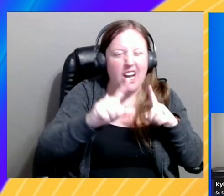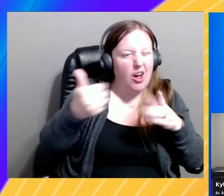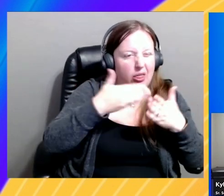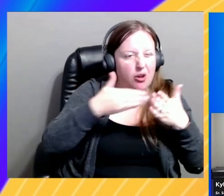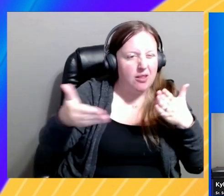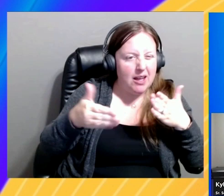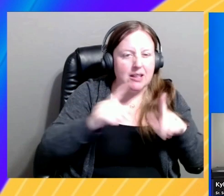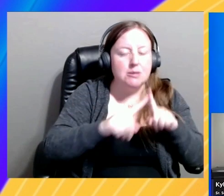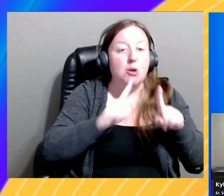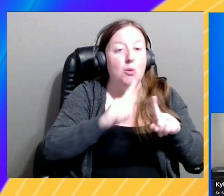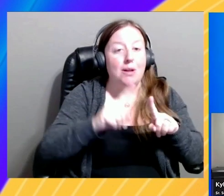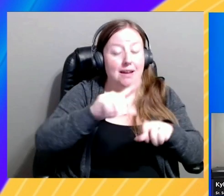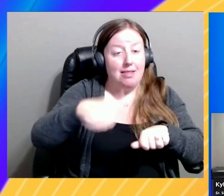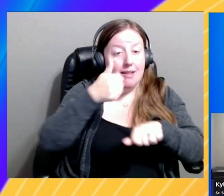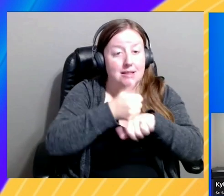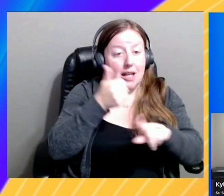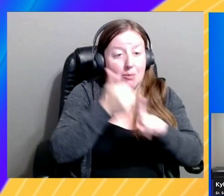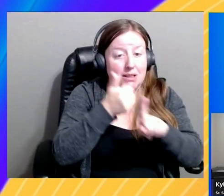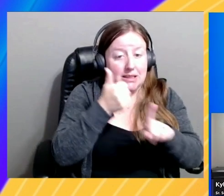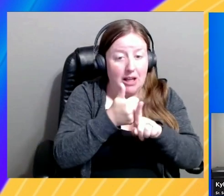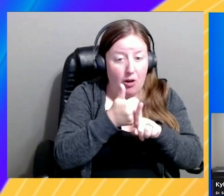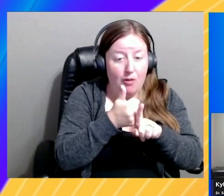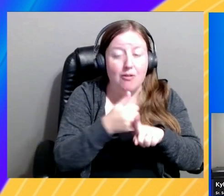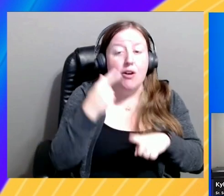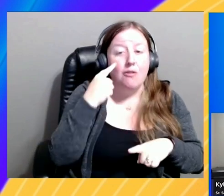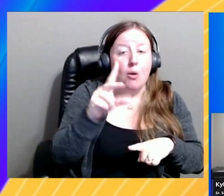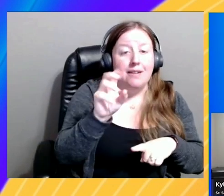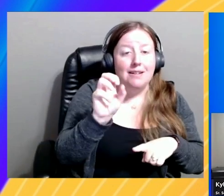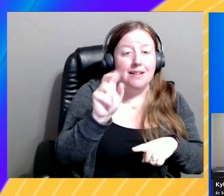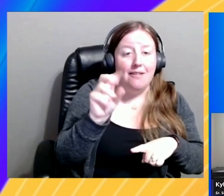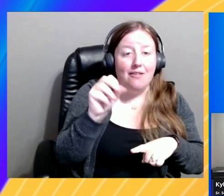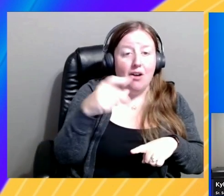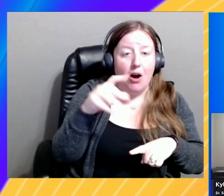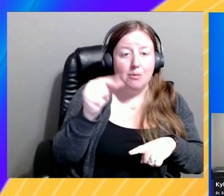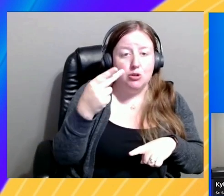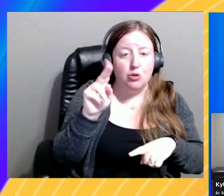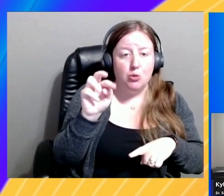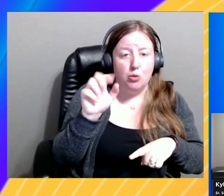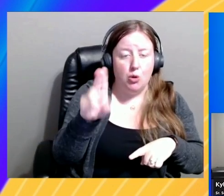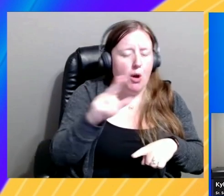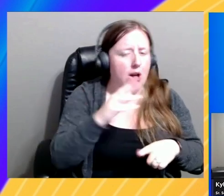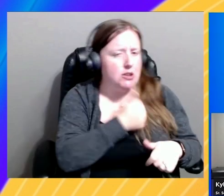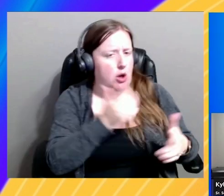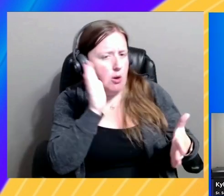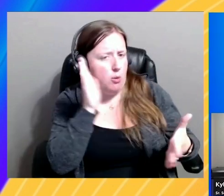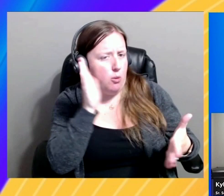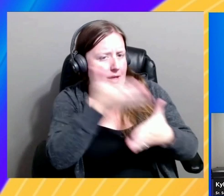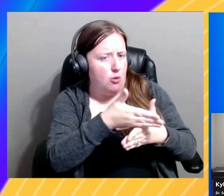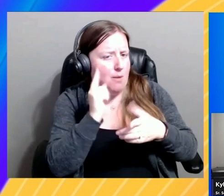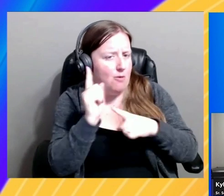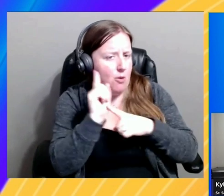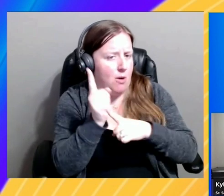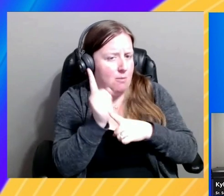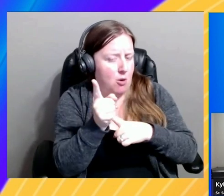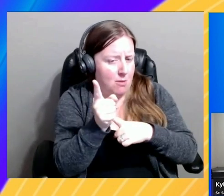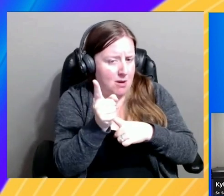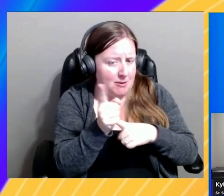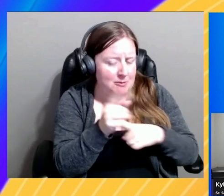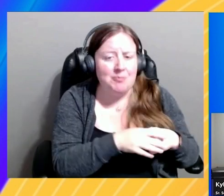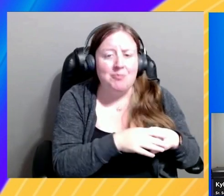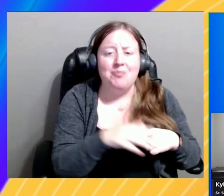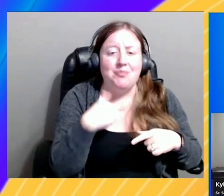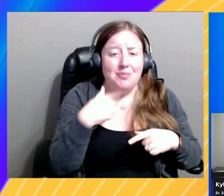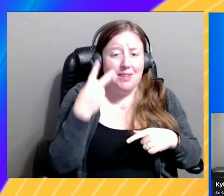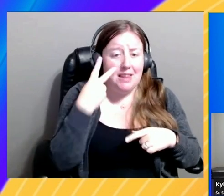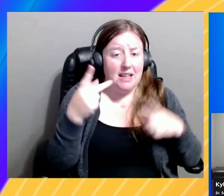setup that DevOps Guru requires. And sorry, I'm going to interrupt you for your from your demo. I see management